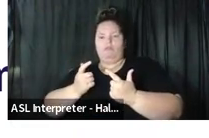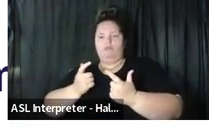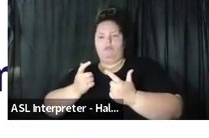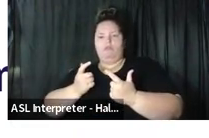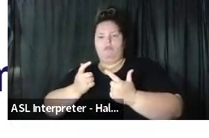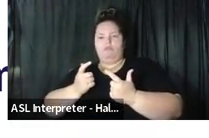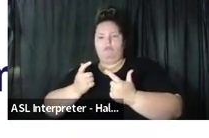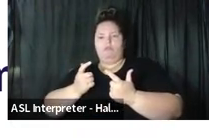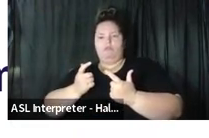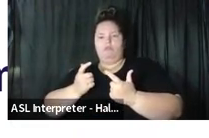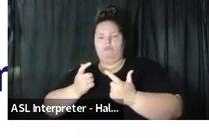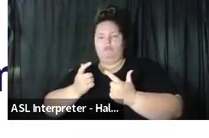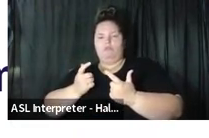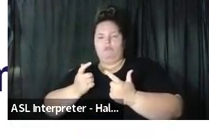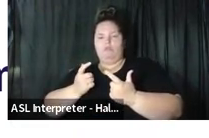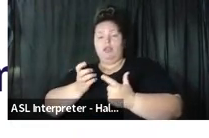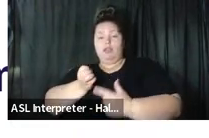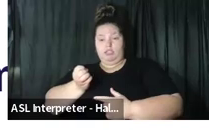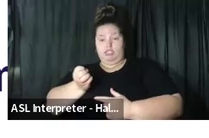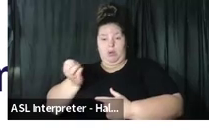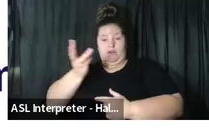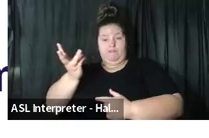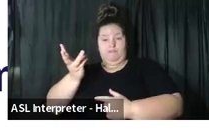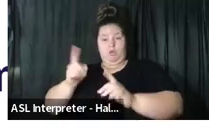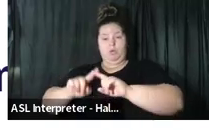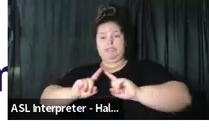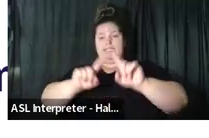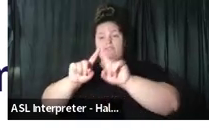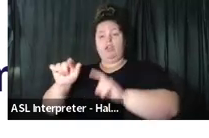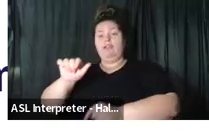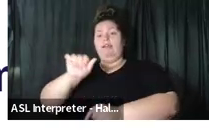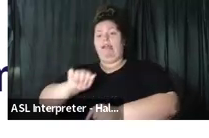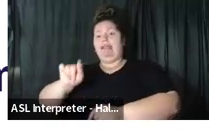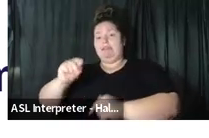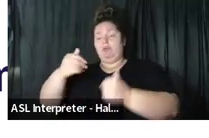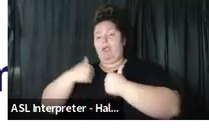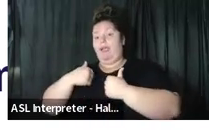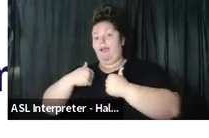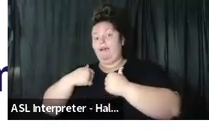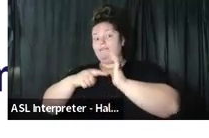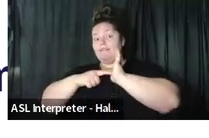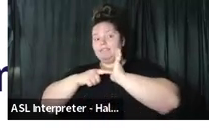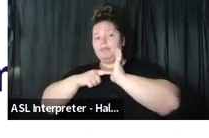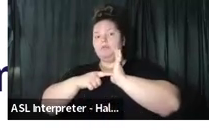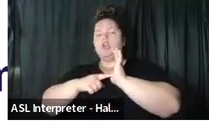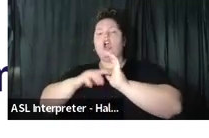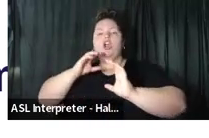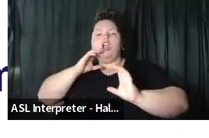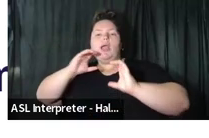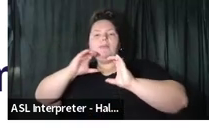And so a couple different AT that we have on the slide here are communication boards,